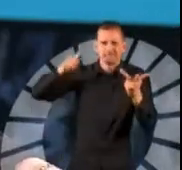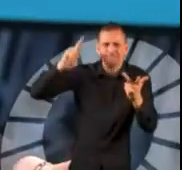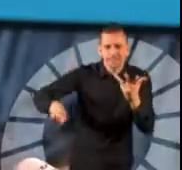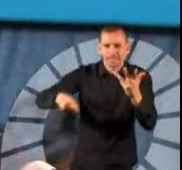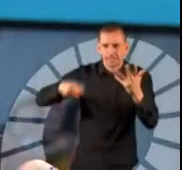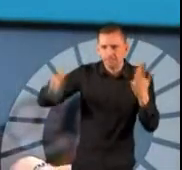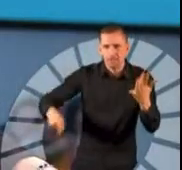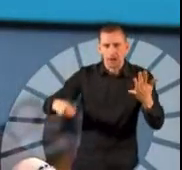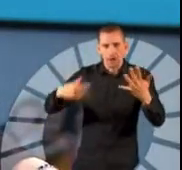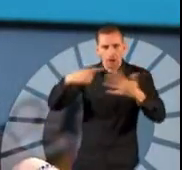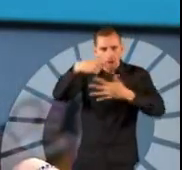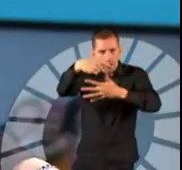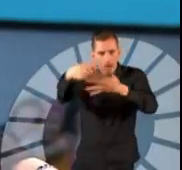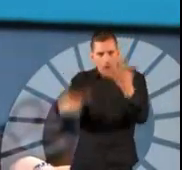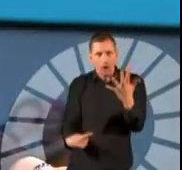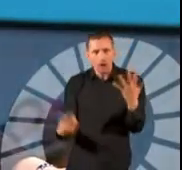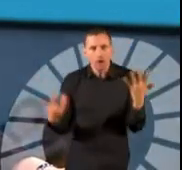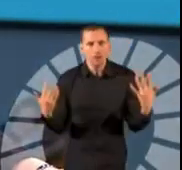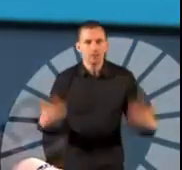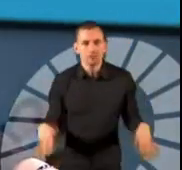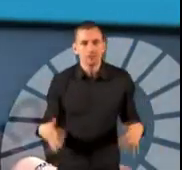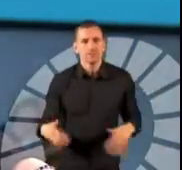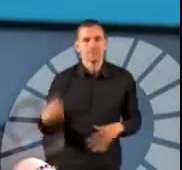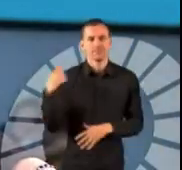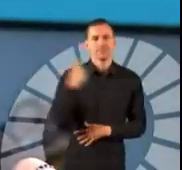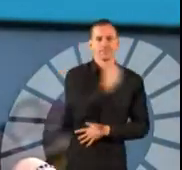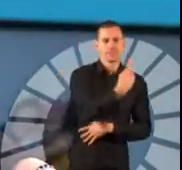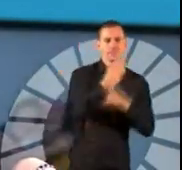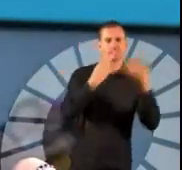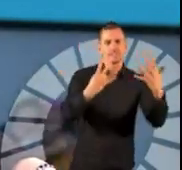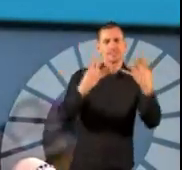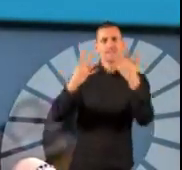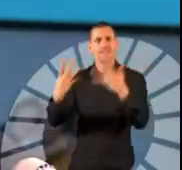opportunity, 70% of Africa is offline.